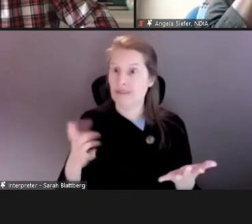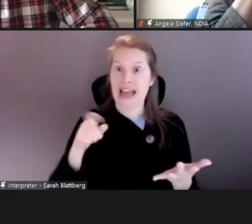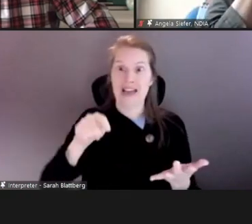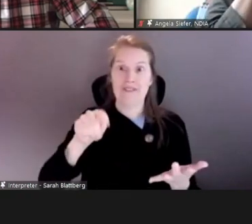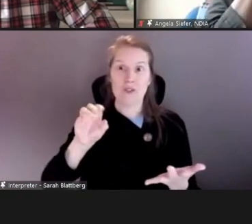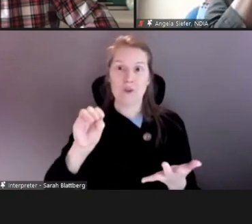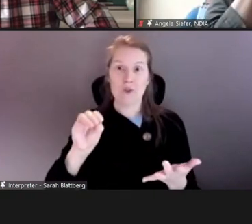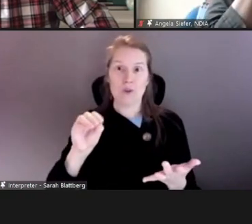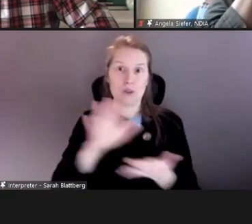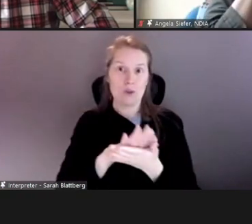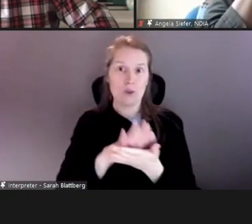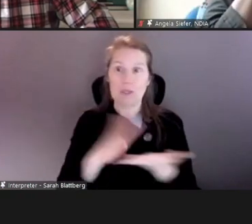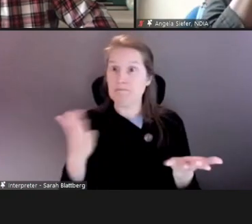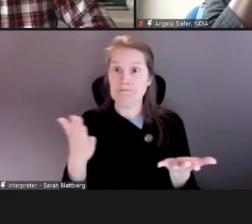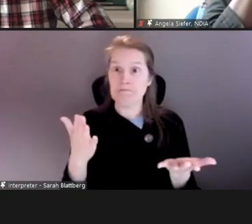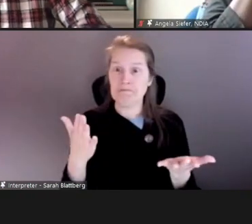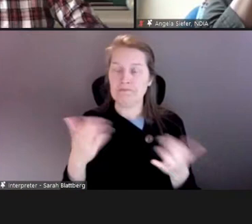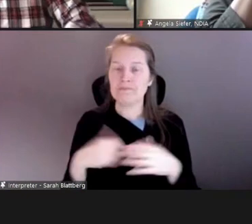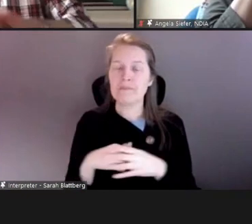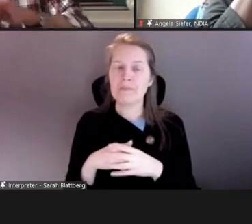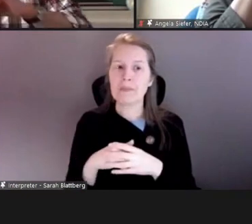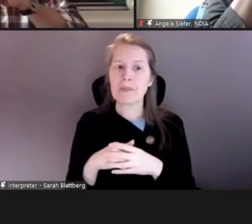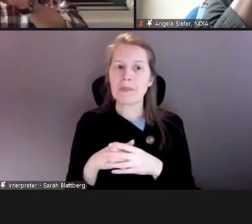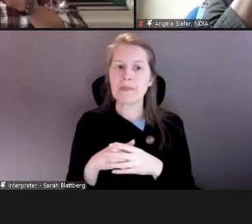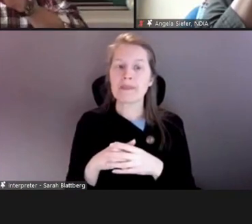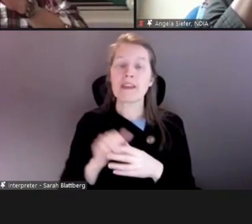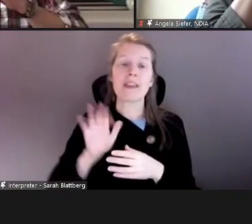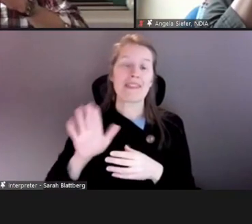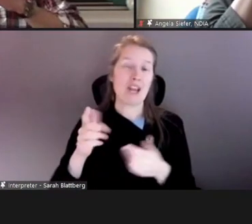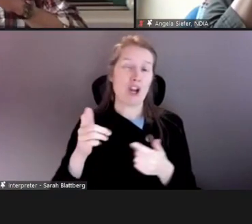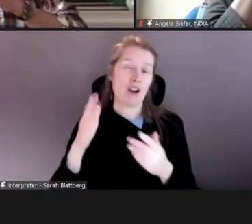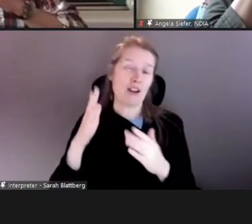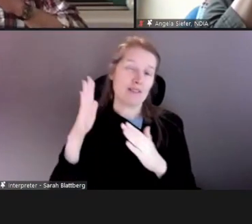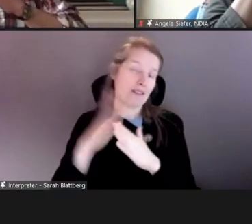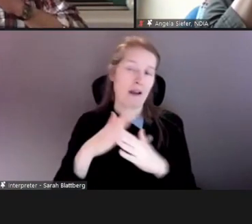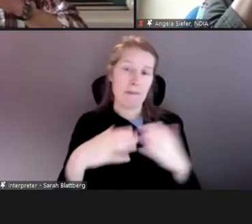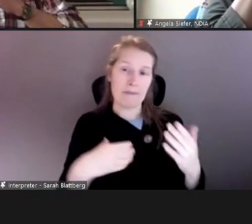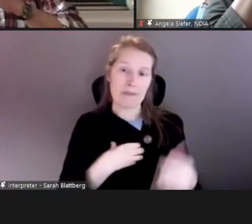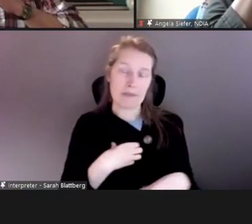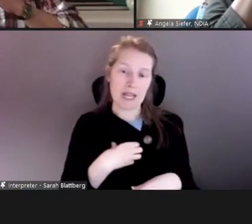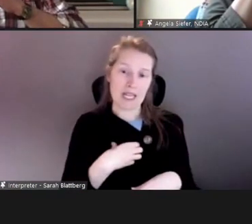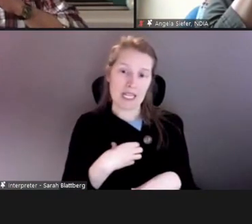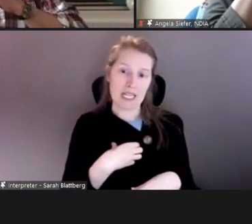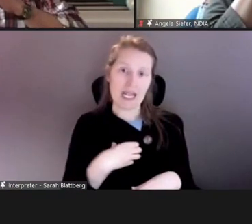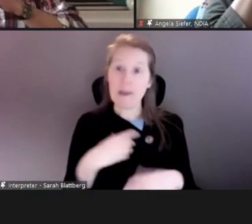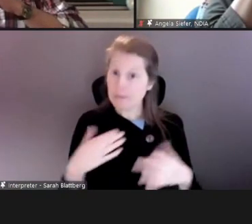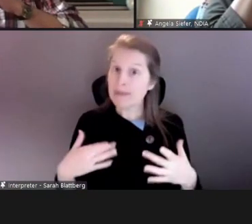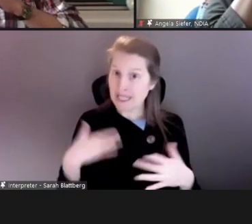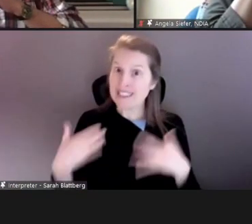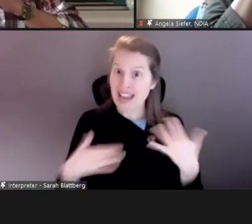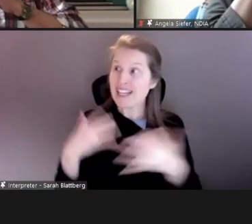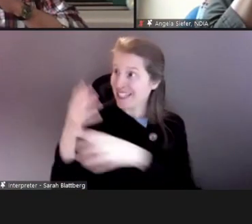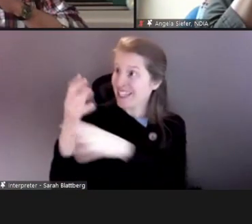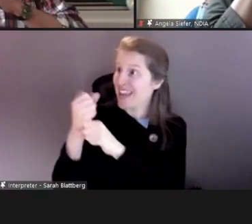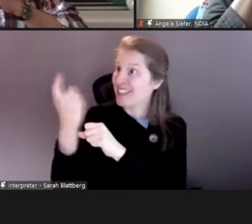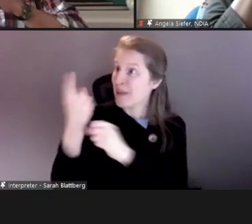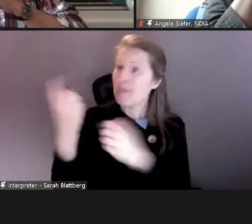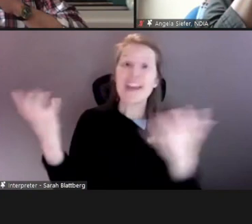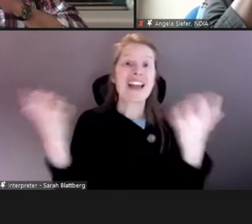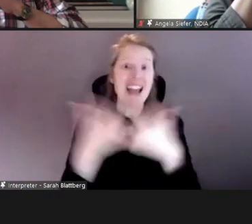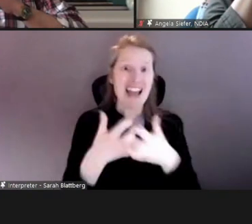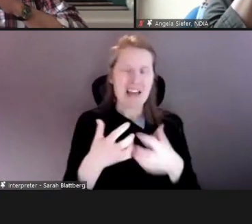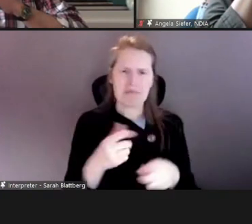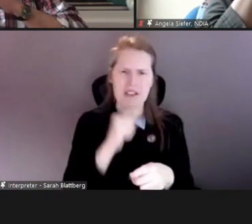access education. Their biggest complaint was they were excited to get something. It turned out it wasn't good